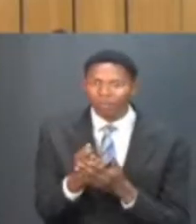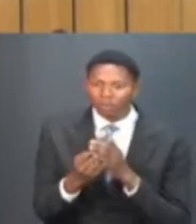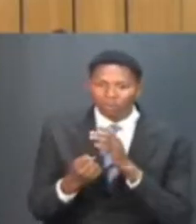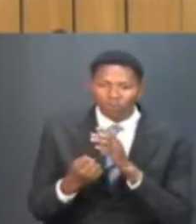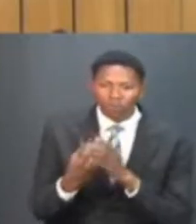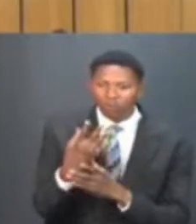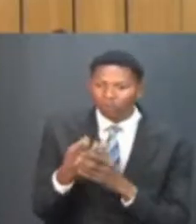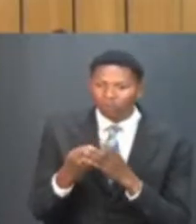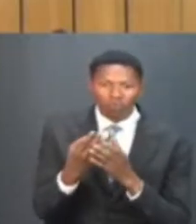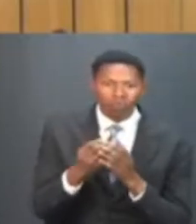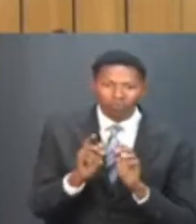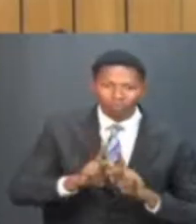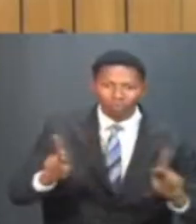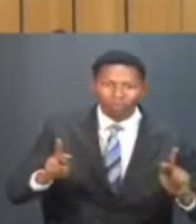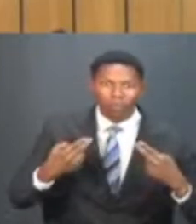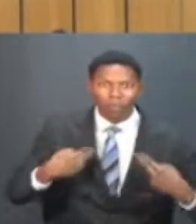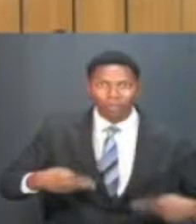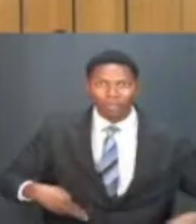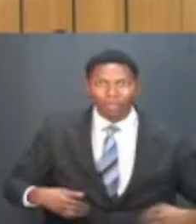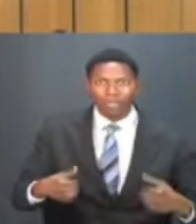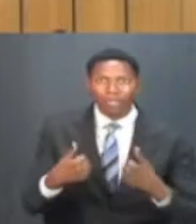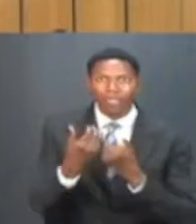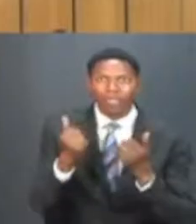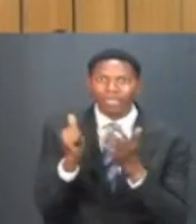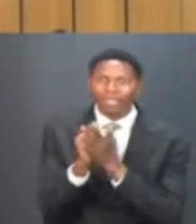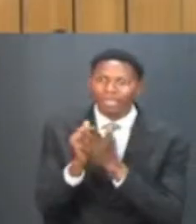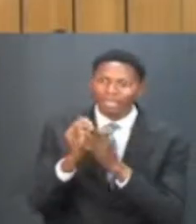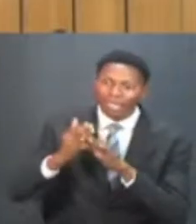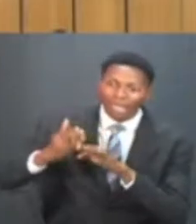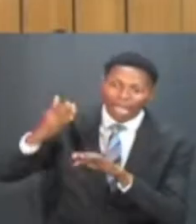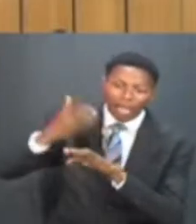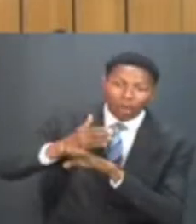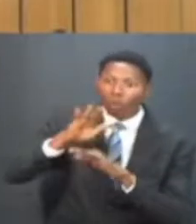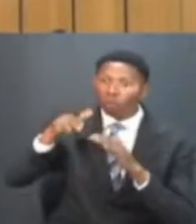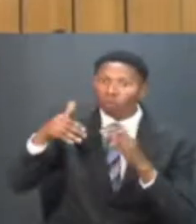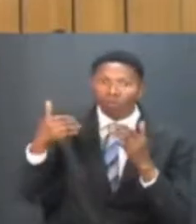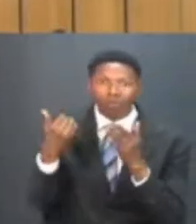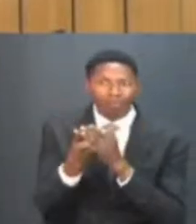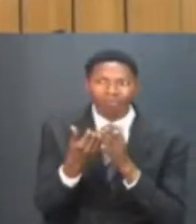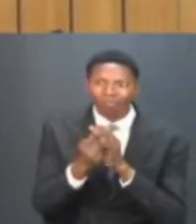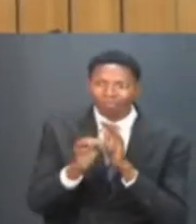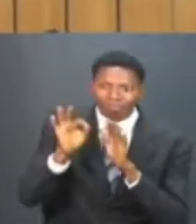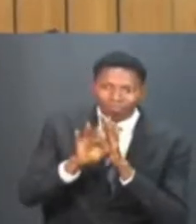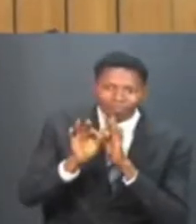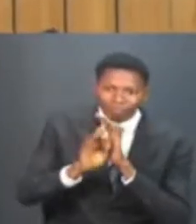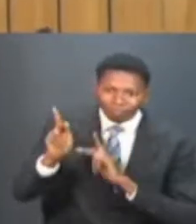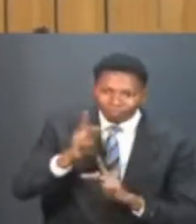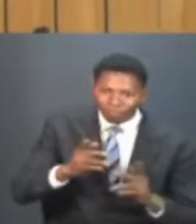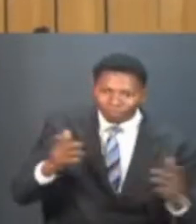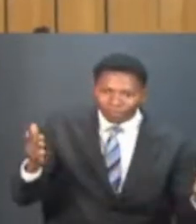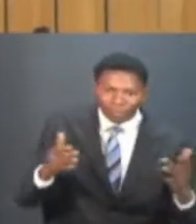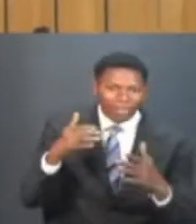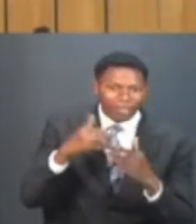health challenge that cuts across age, gender, income level, and